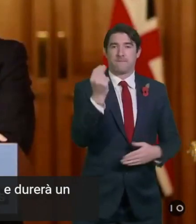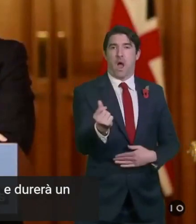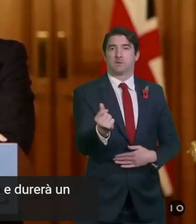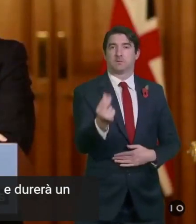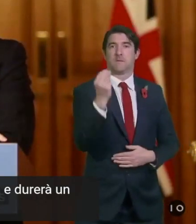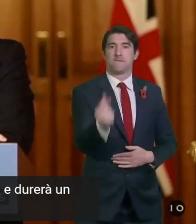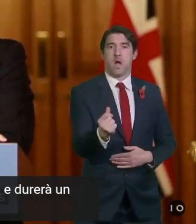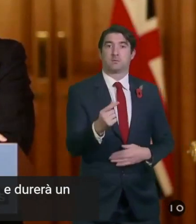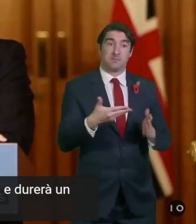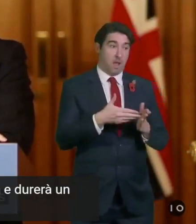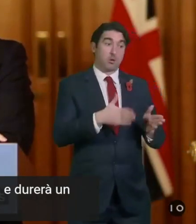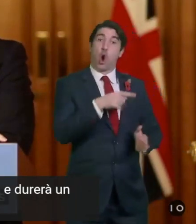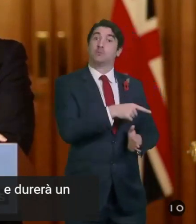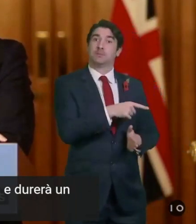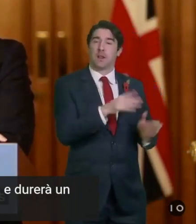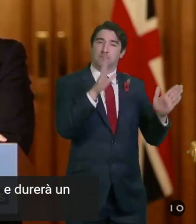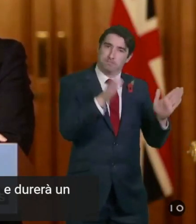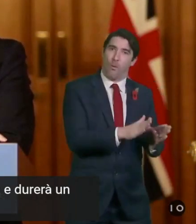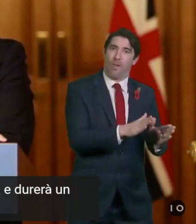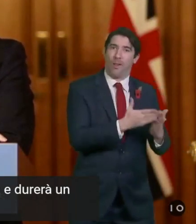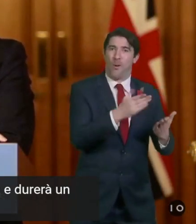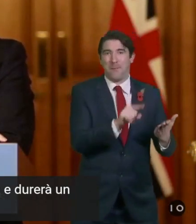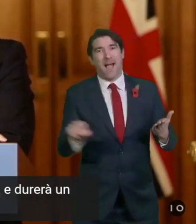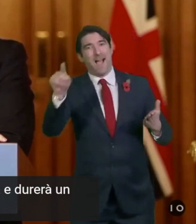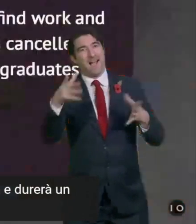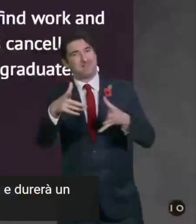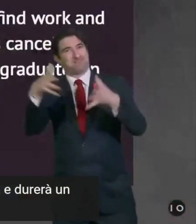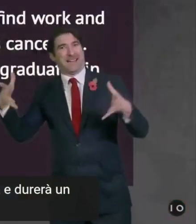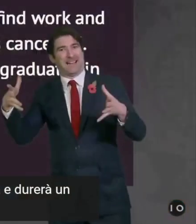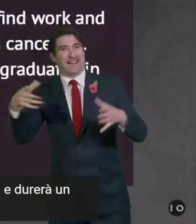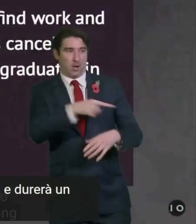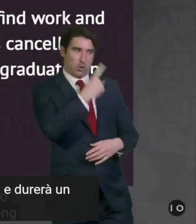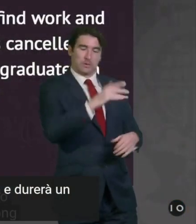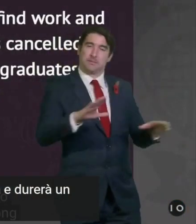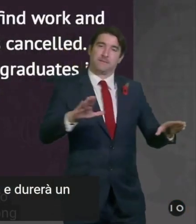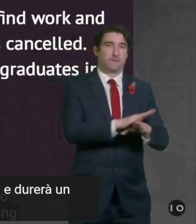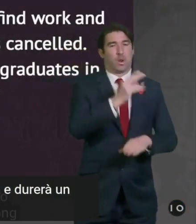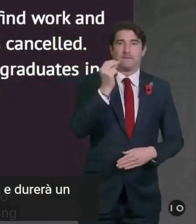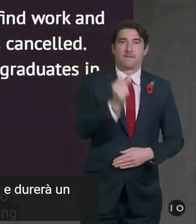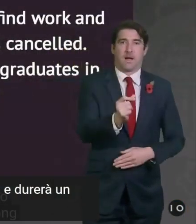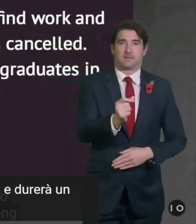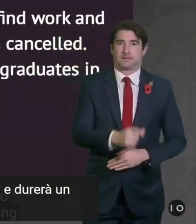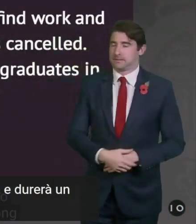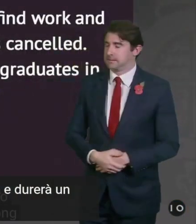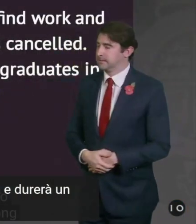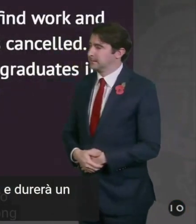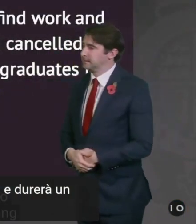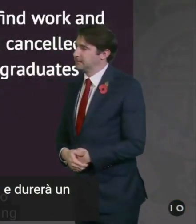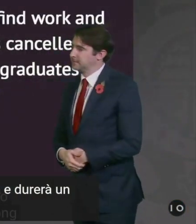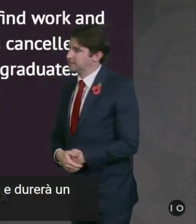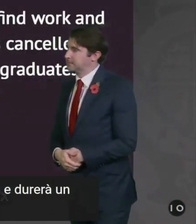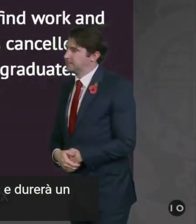Matt. Let's go to Alex from London. Alex from London asks, many graduates of 2020 are struggling to find work and having